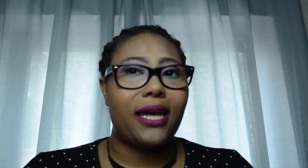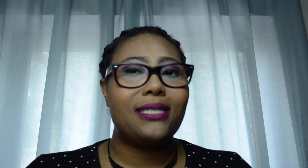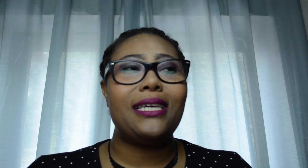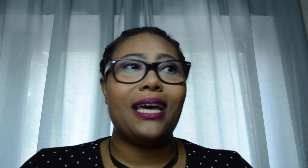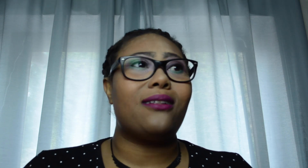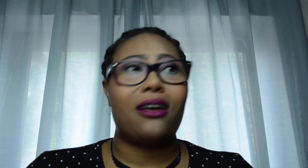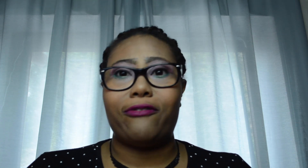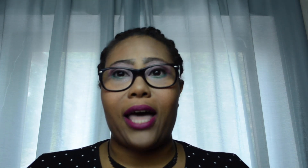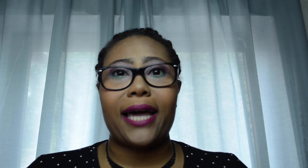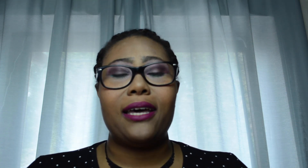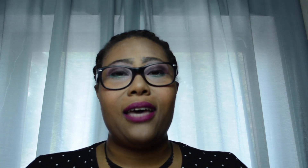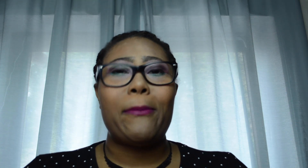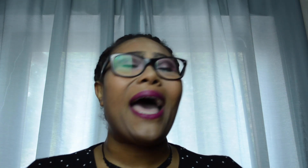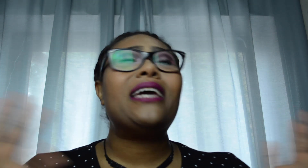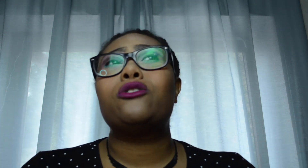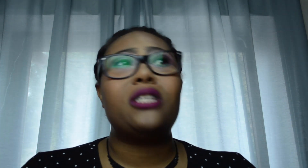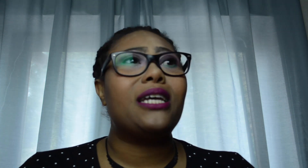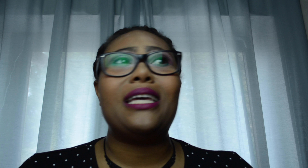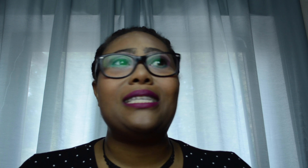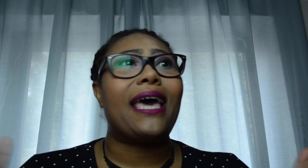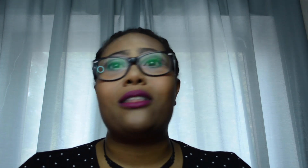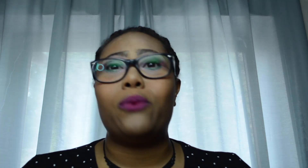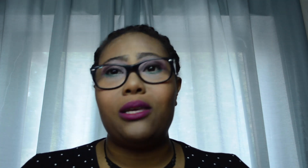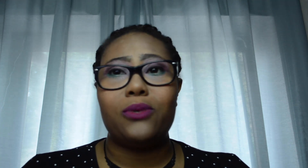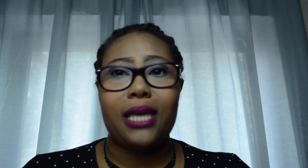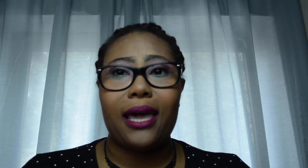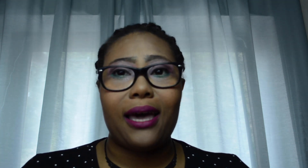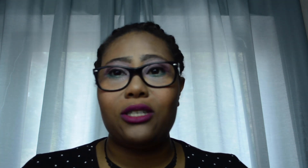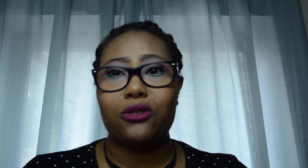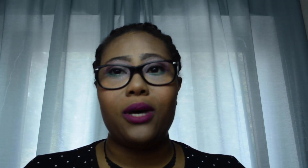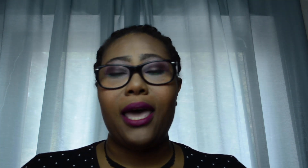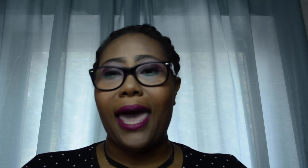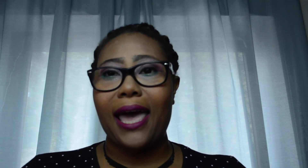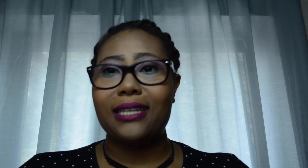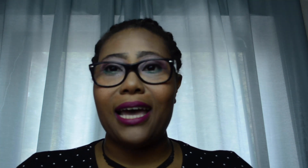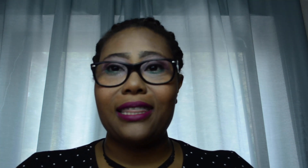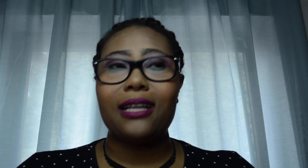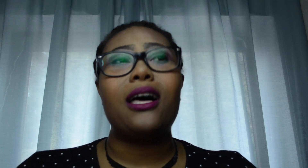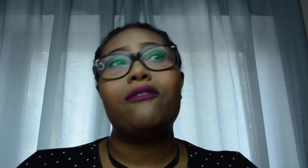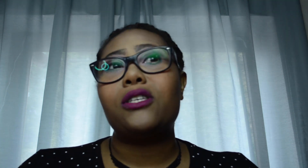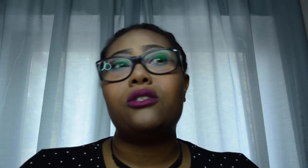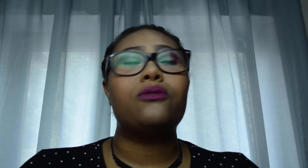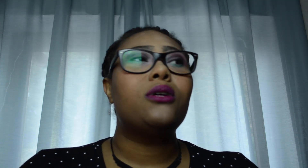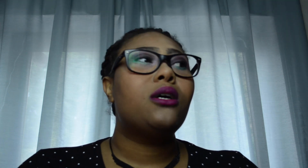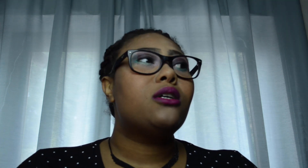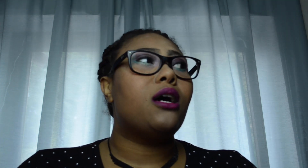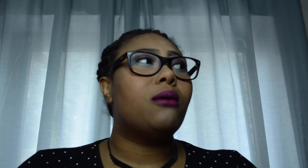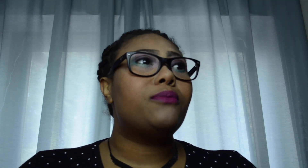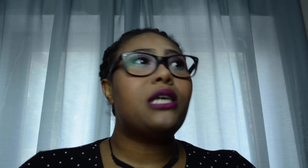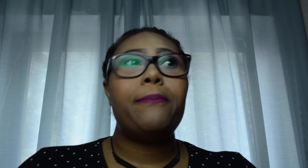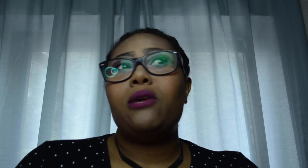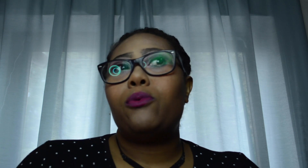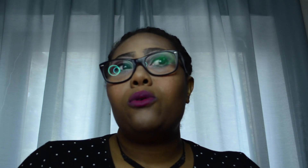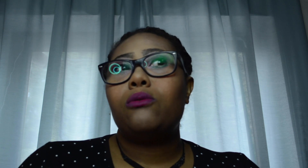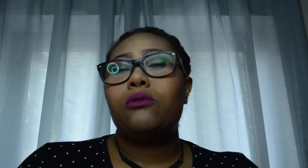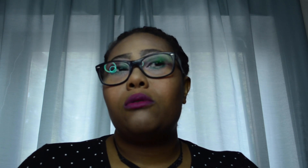unconscious bias, he got a lot of flack. But I understand exactly what he was saying. I do. And I think a lot of us do.